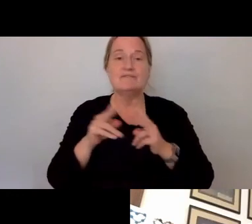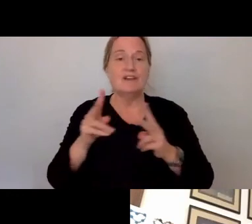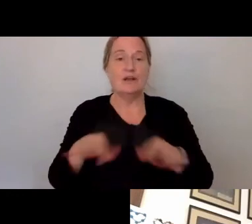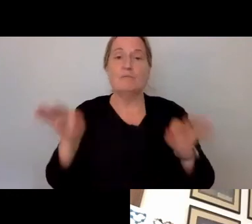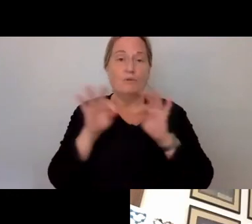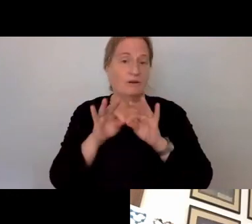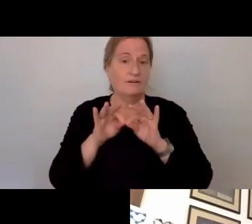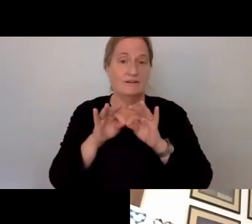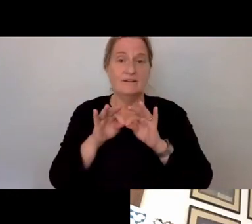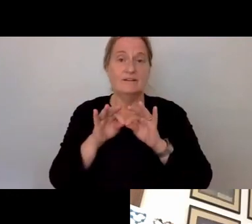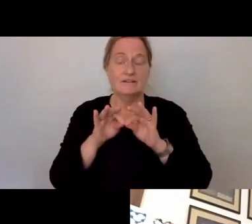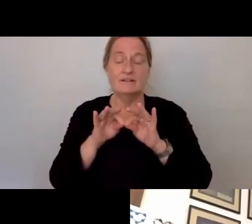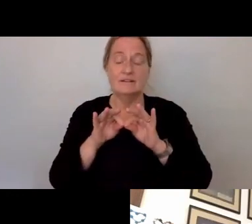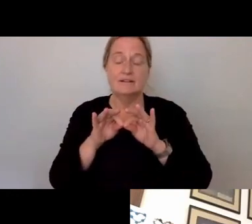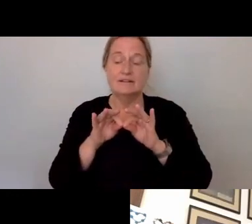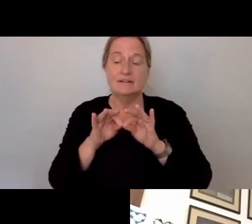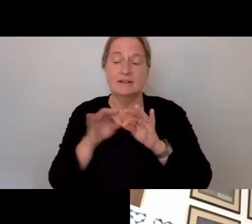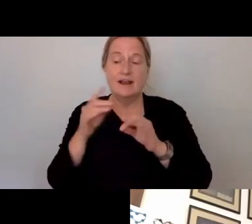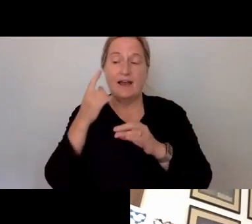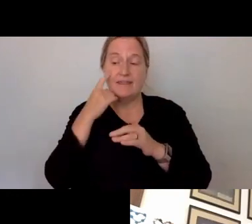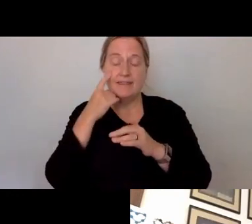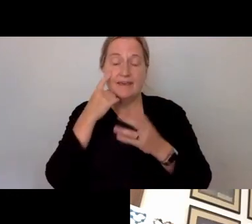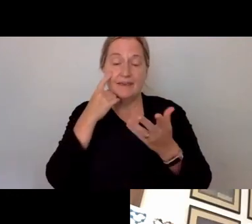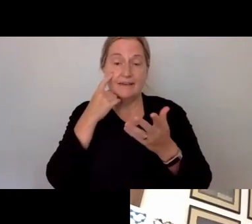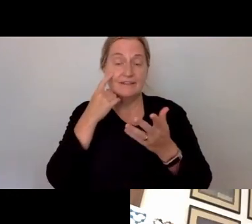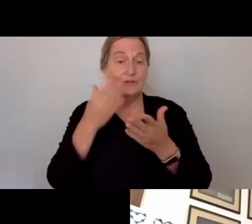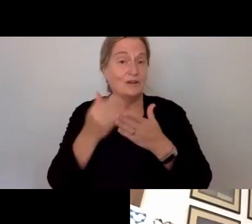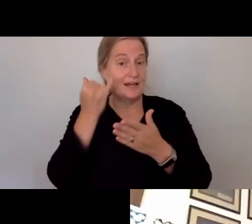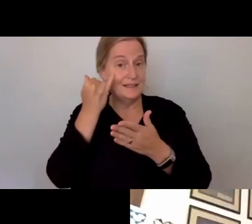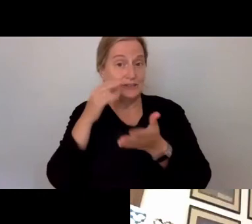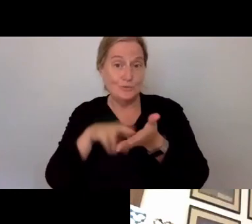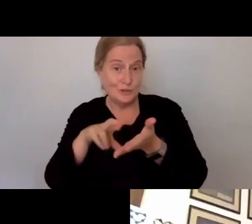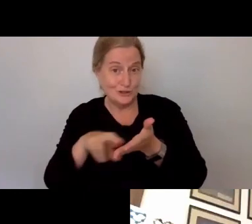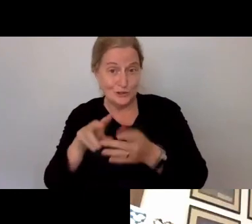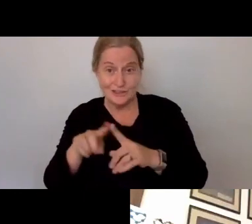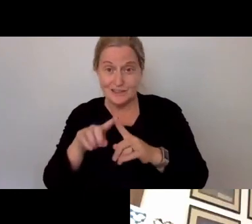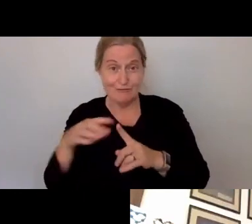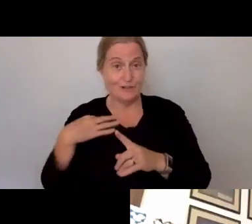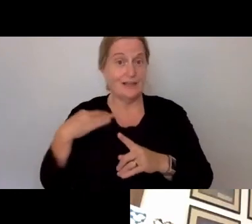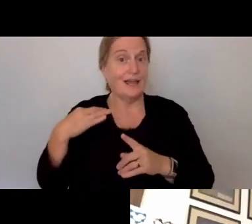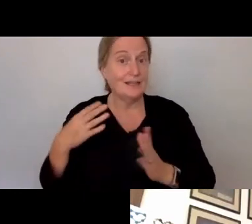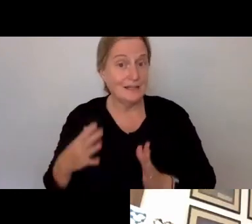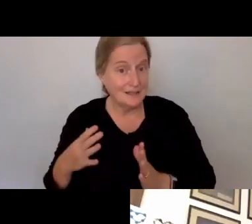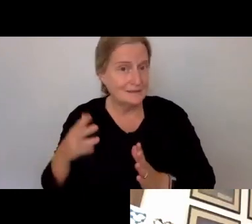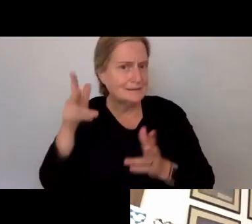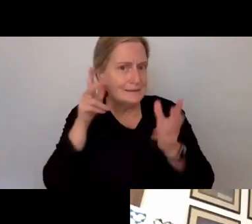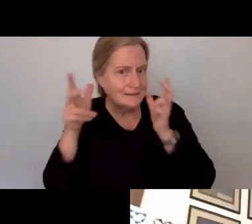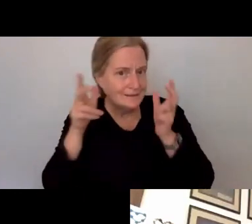individuals, as you go to vote, would do well to explore the different candidates and listen to the forums. And